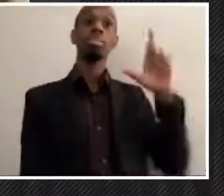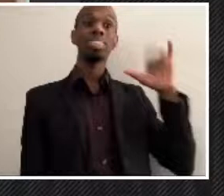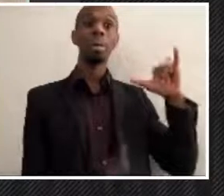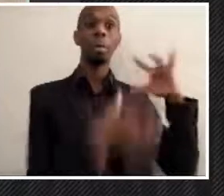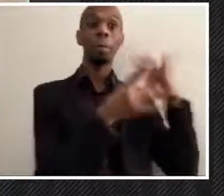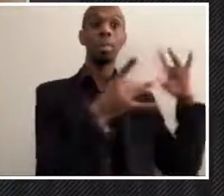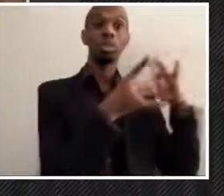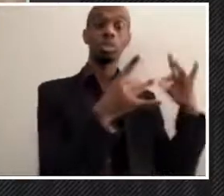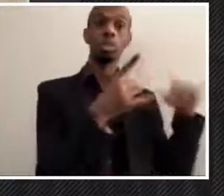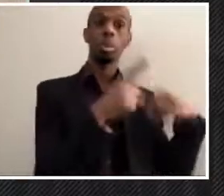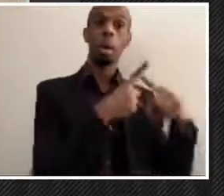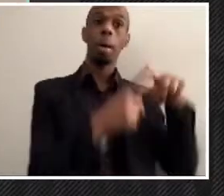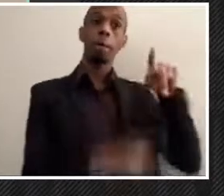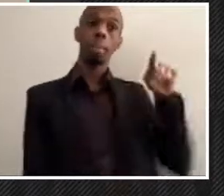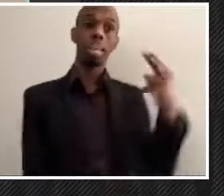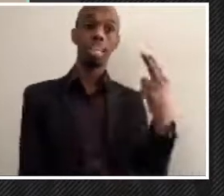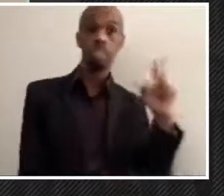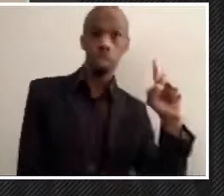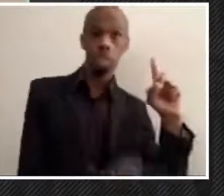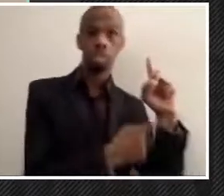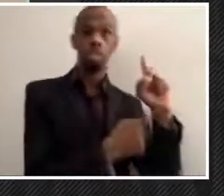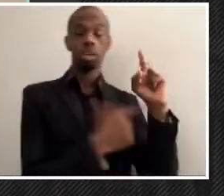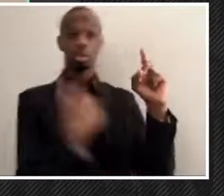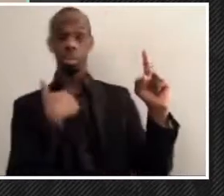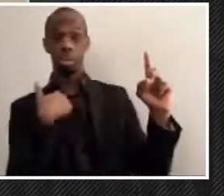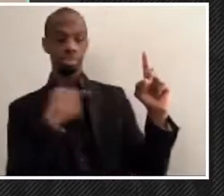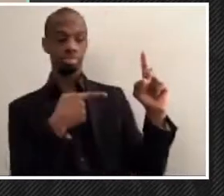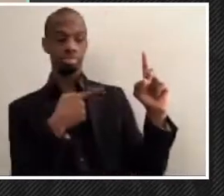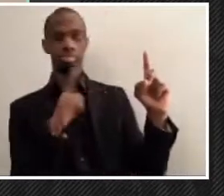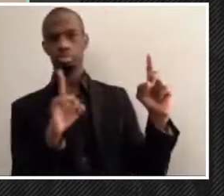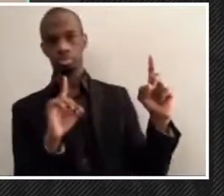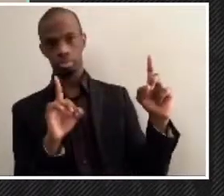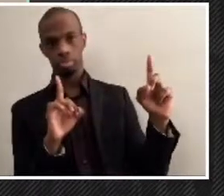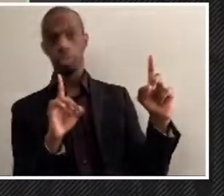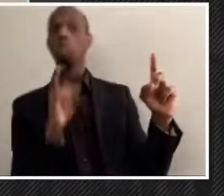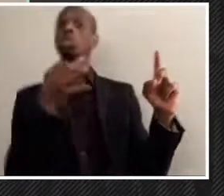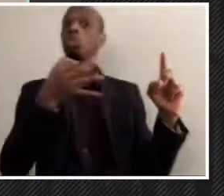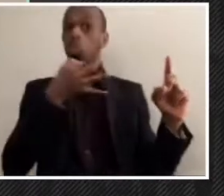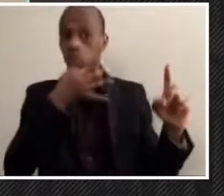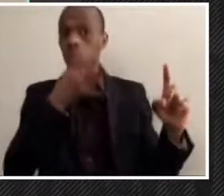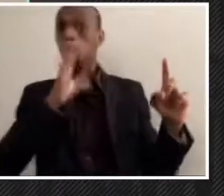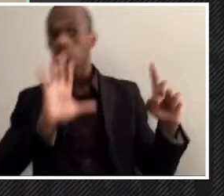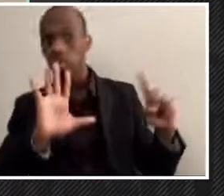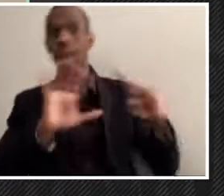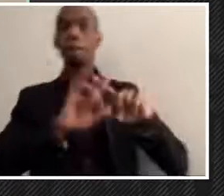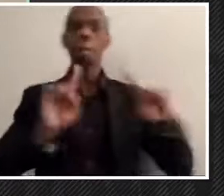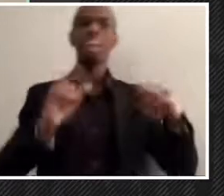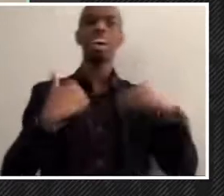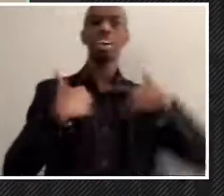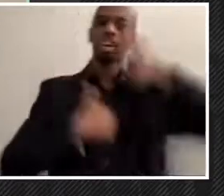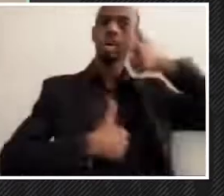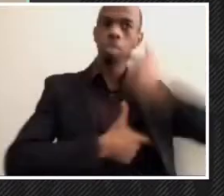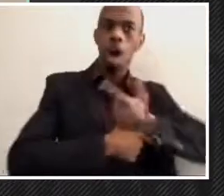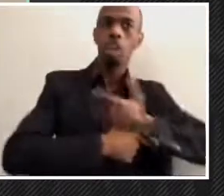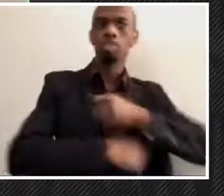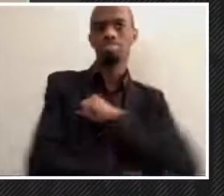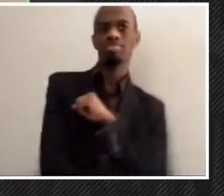PhD. I'm close to it. But I have a brother who is pursuing a PhD. And the